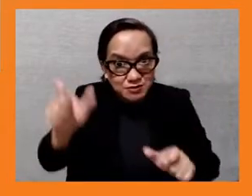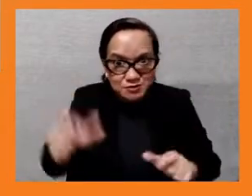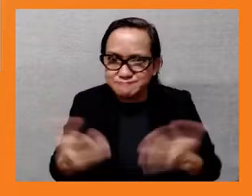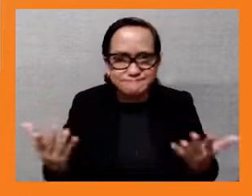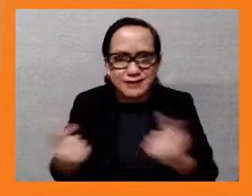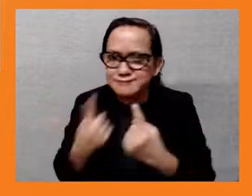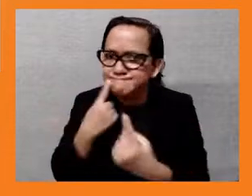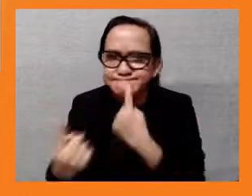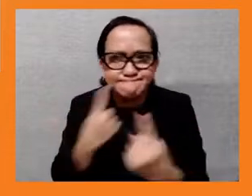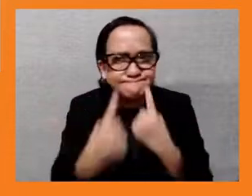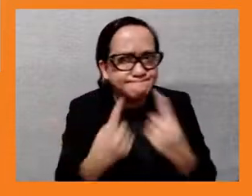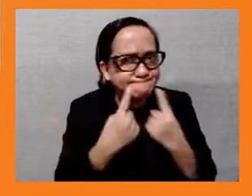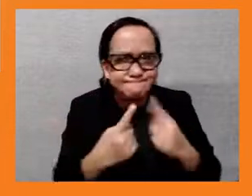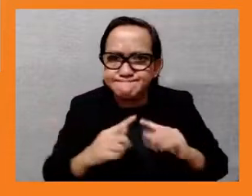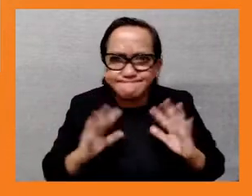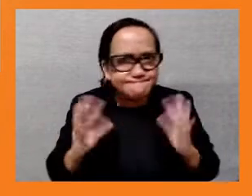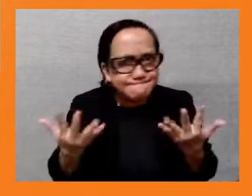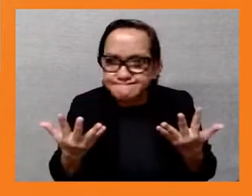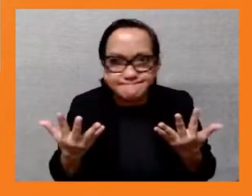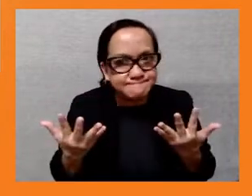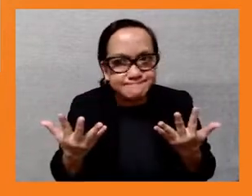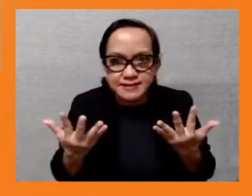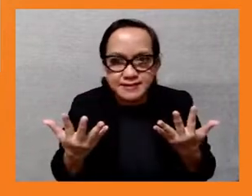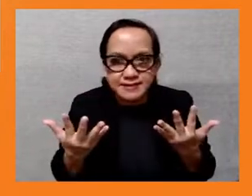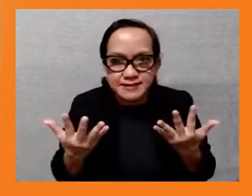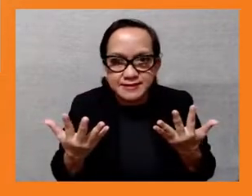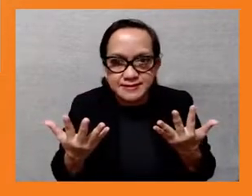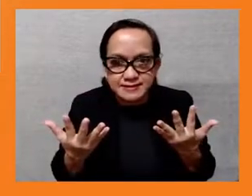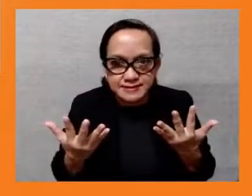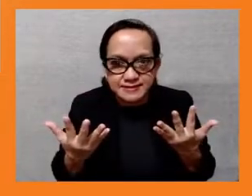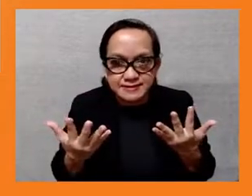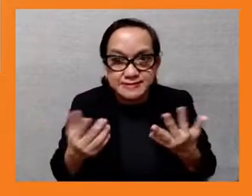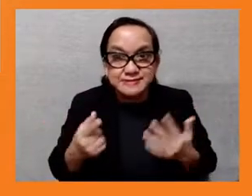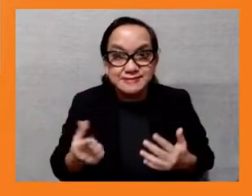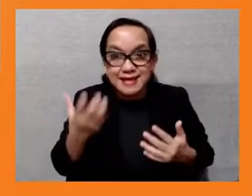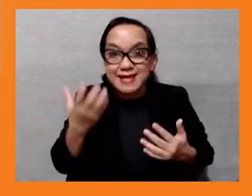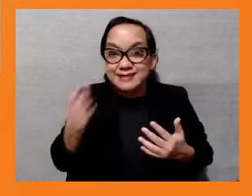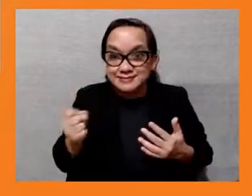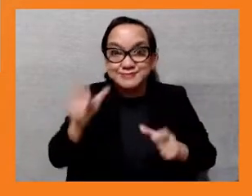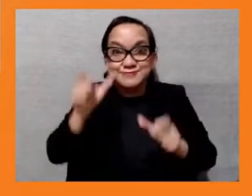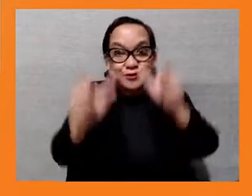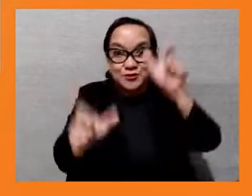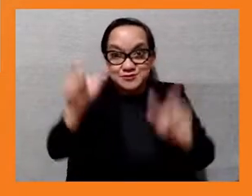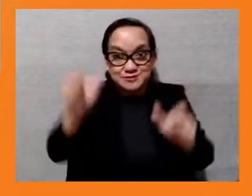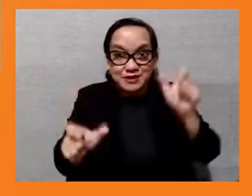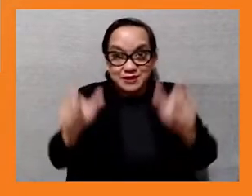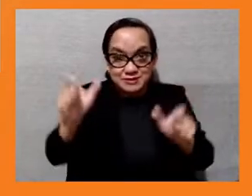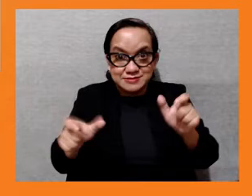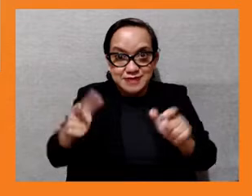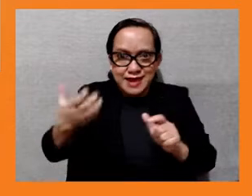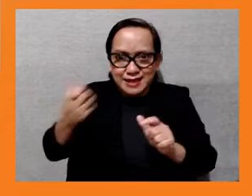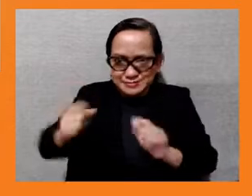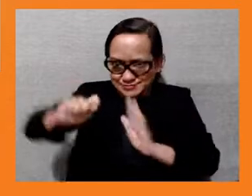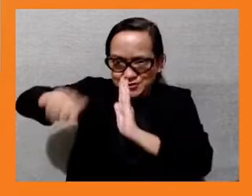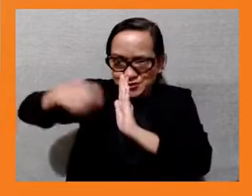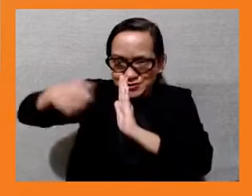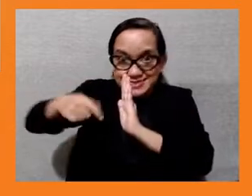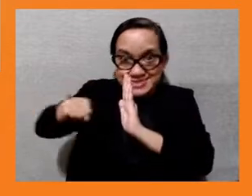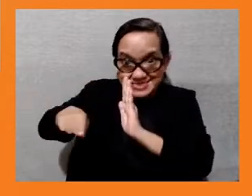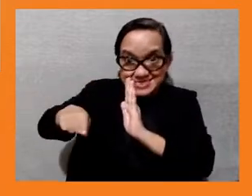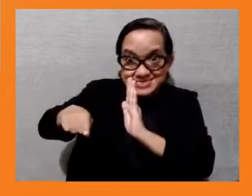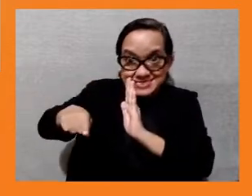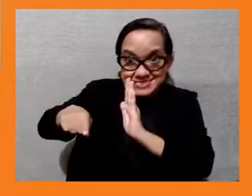both of which are in India. Now, this creates a snowball effect for project-affected people in